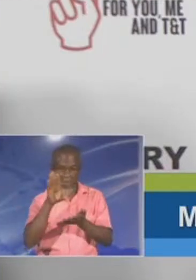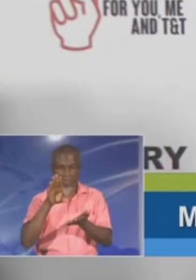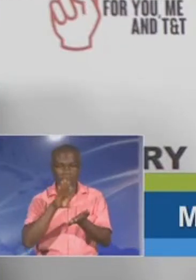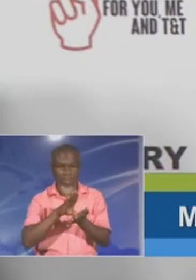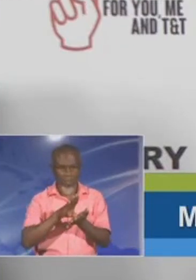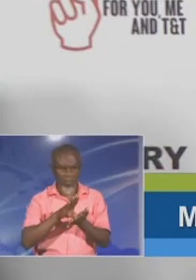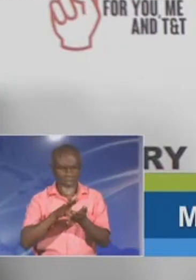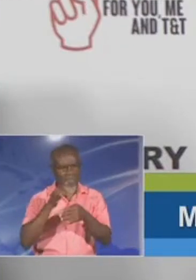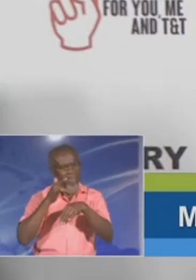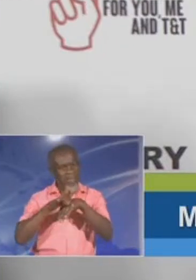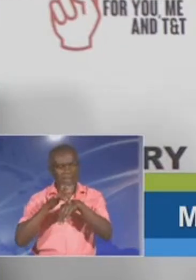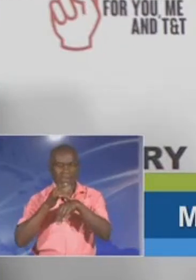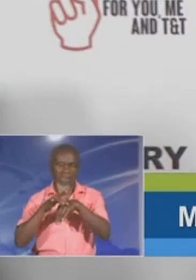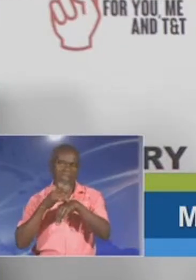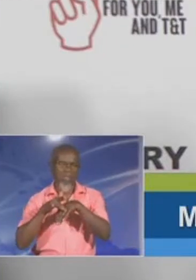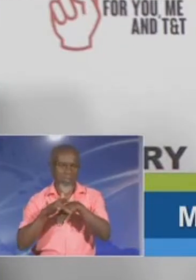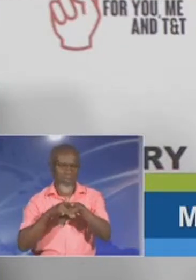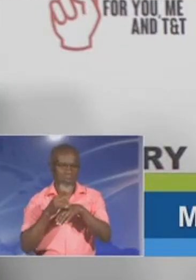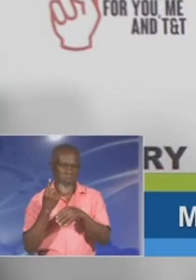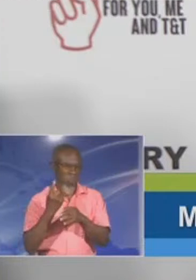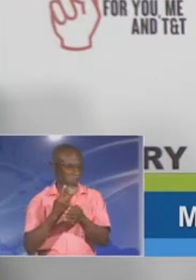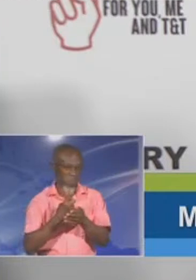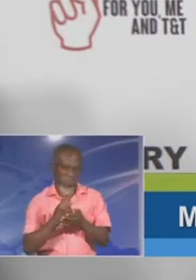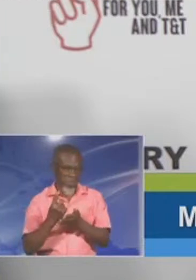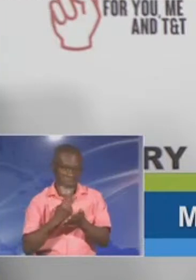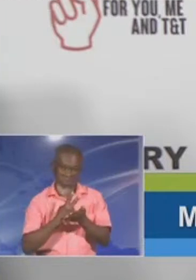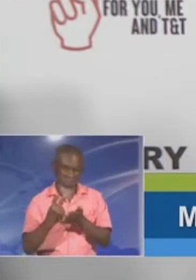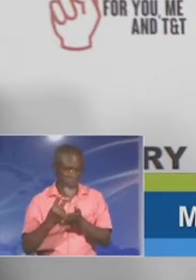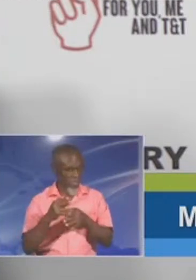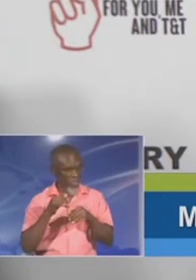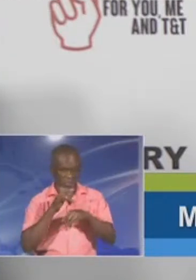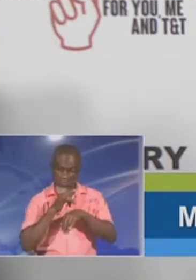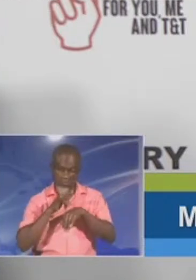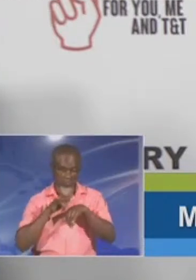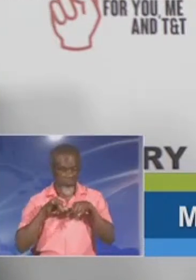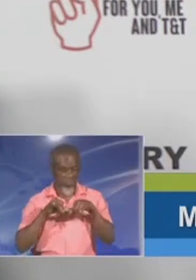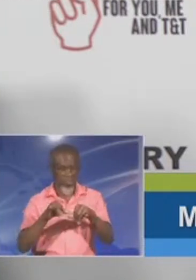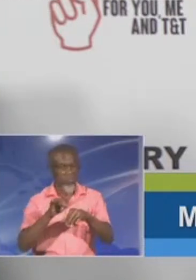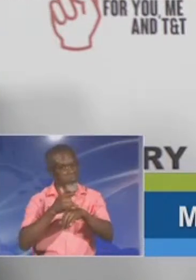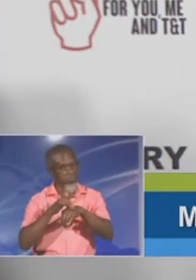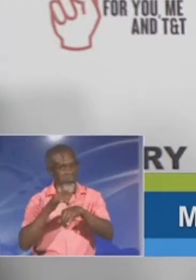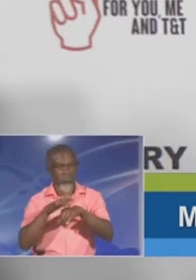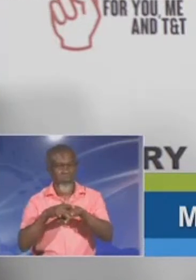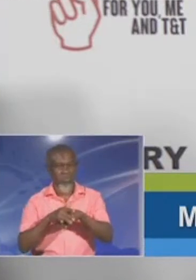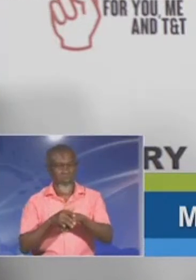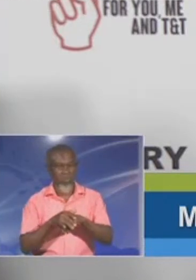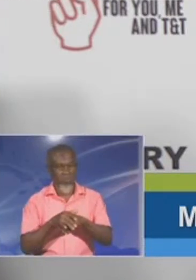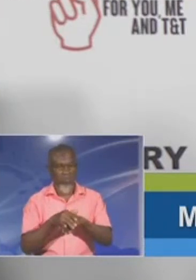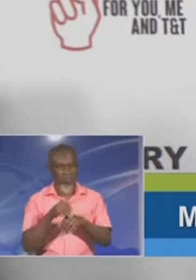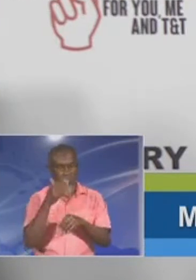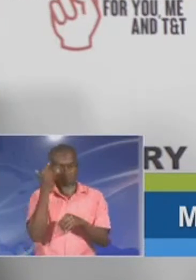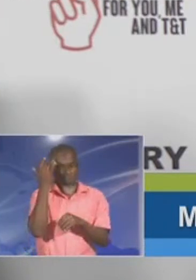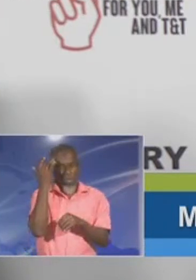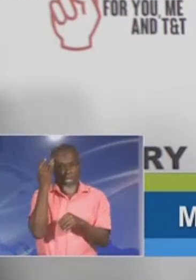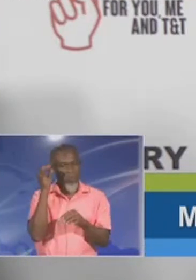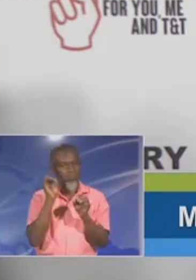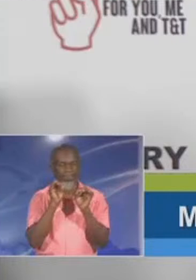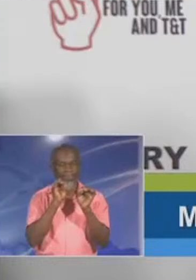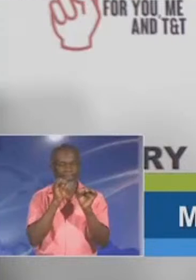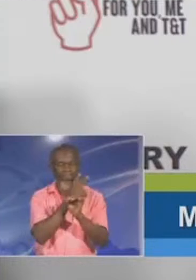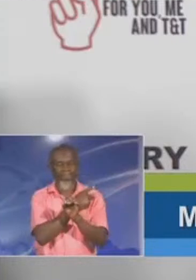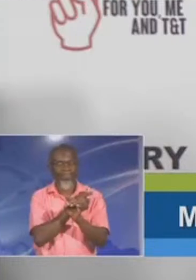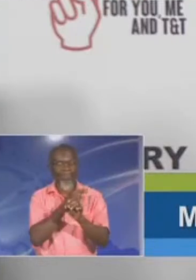1 to 2 weeks because there are no patients in those areas that require step-down care.